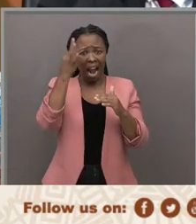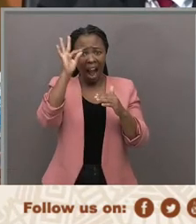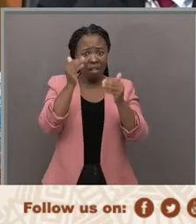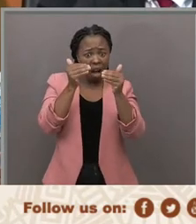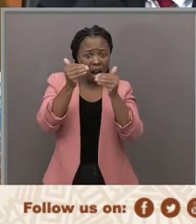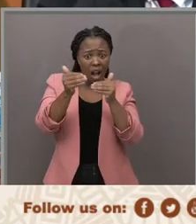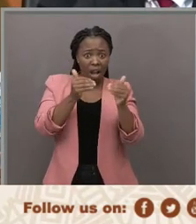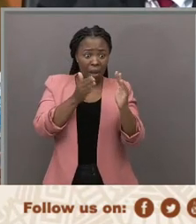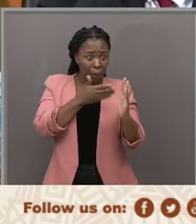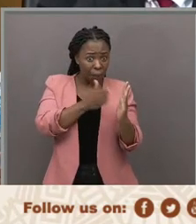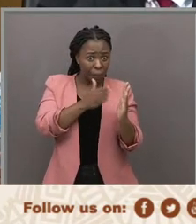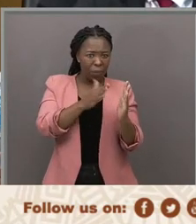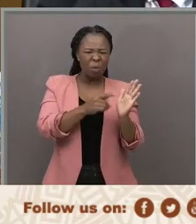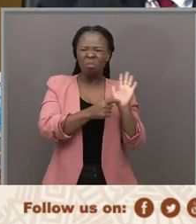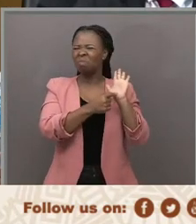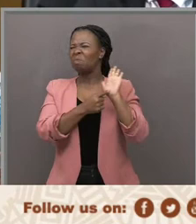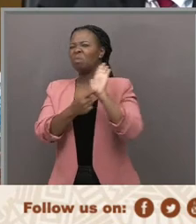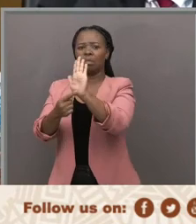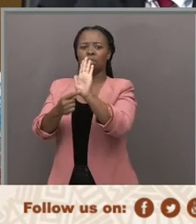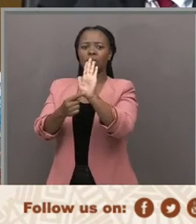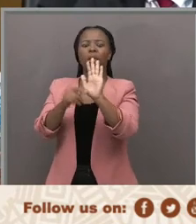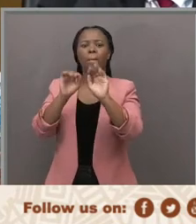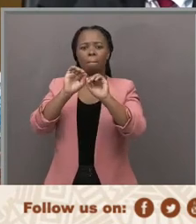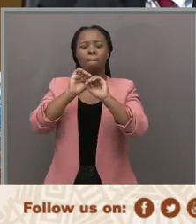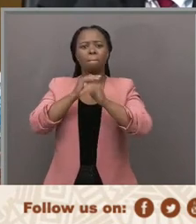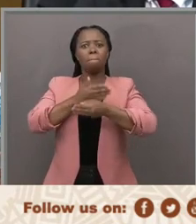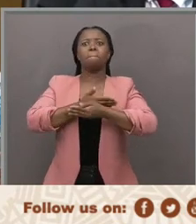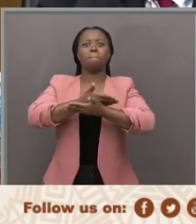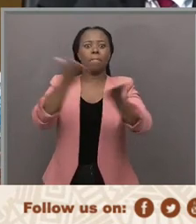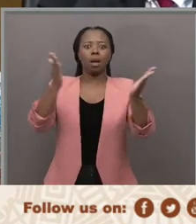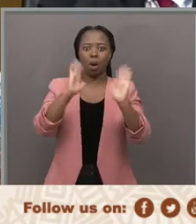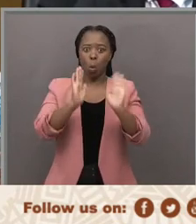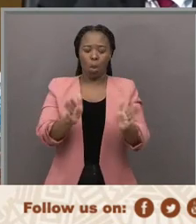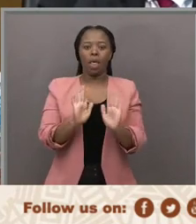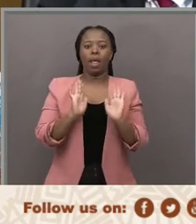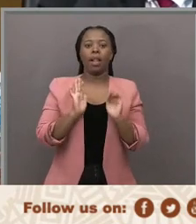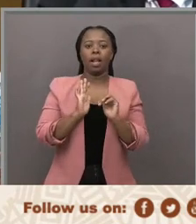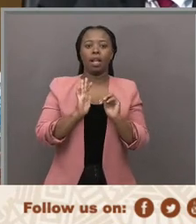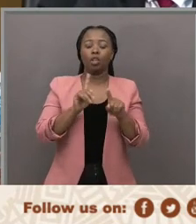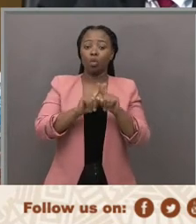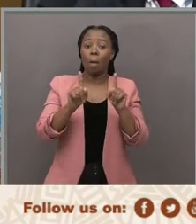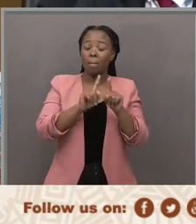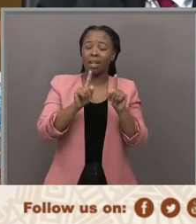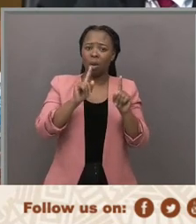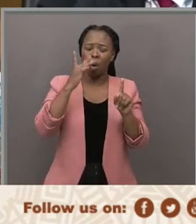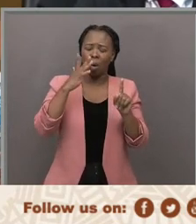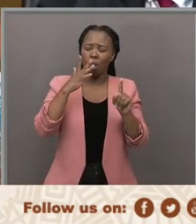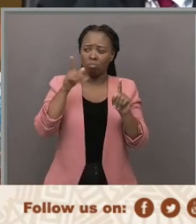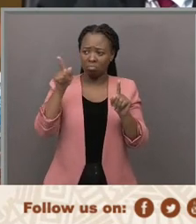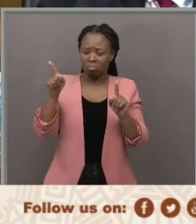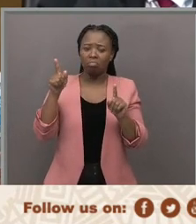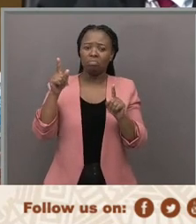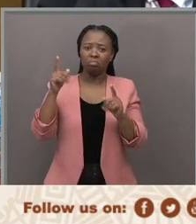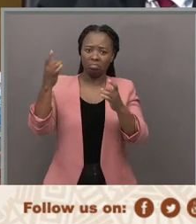glad that the Public Service Commissioner, Mike Siloane, is here, who always shines a spotlight on